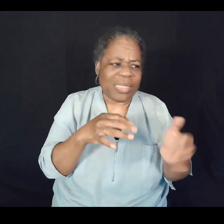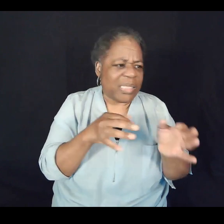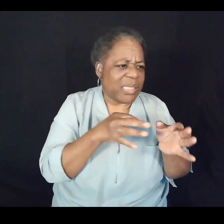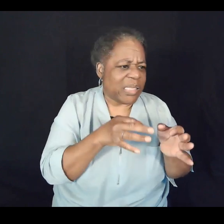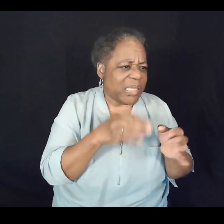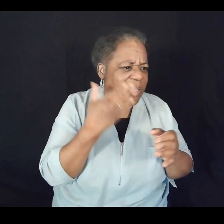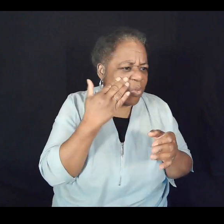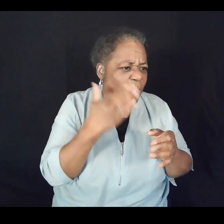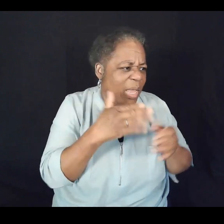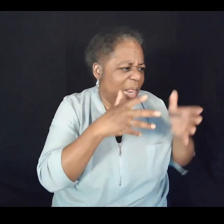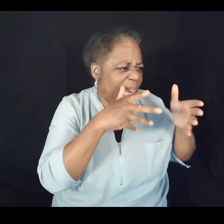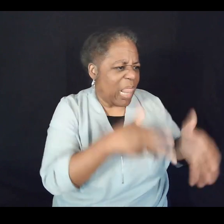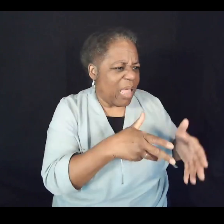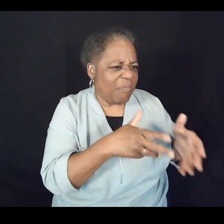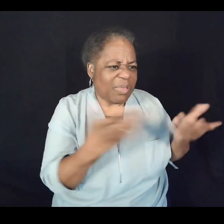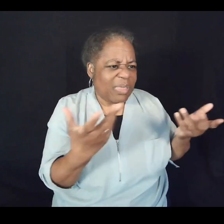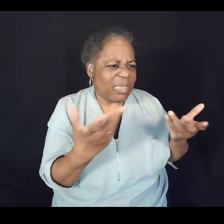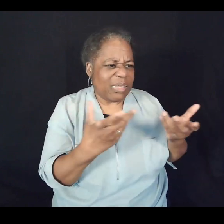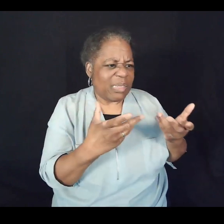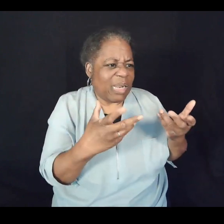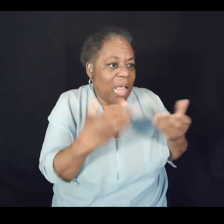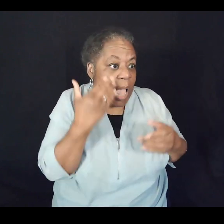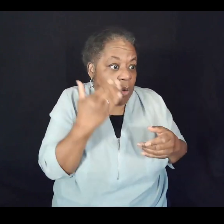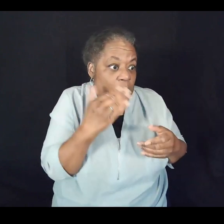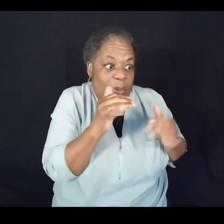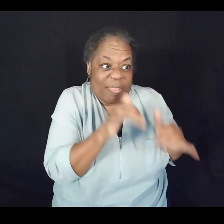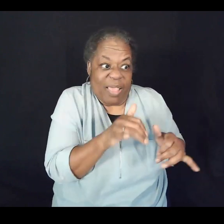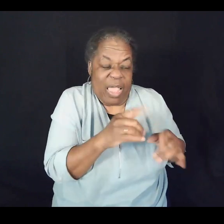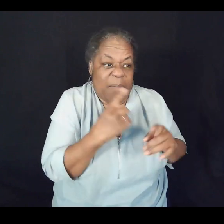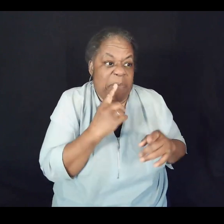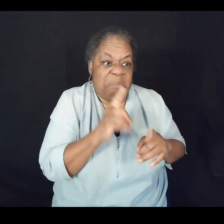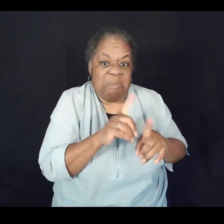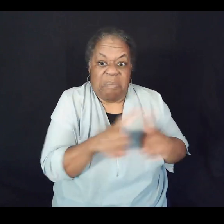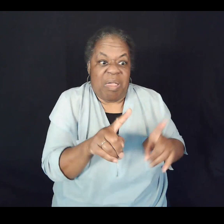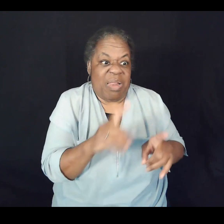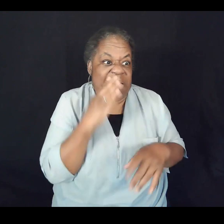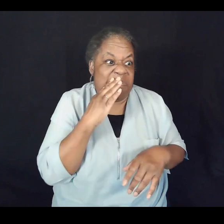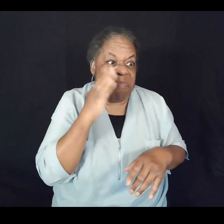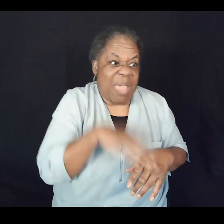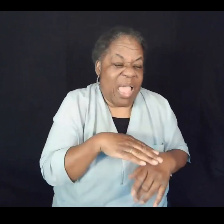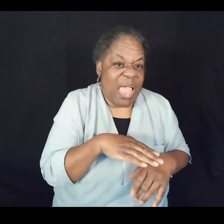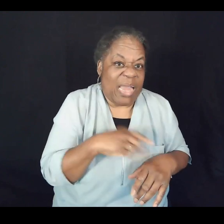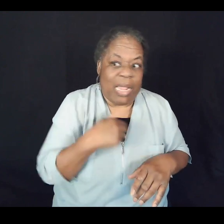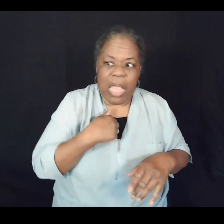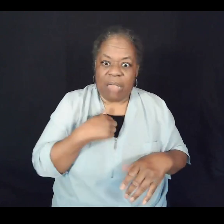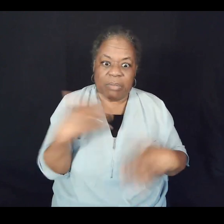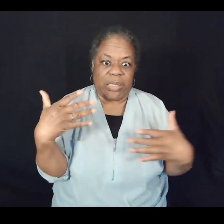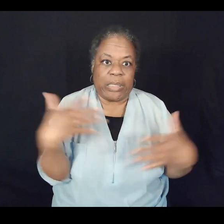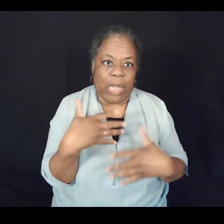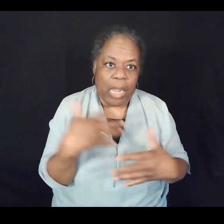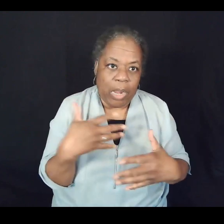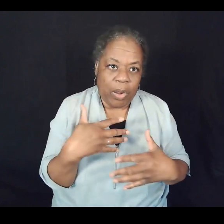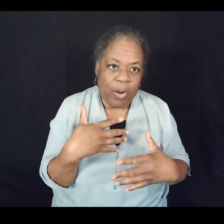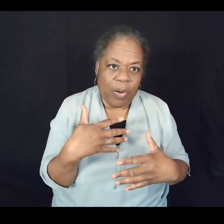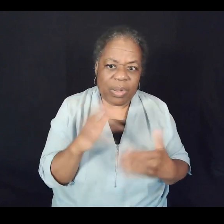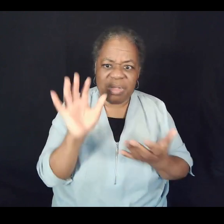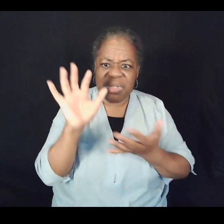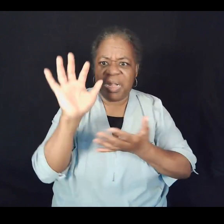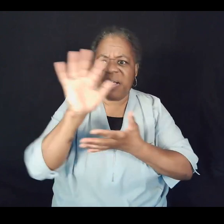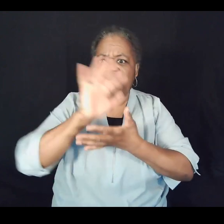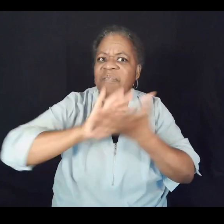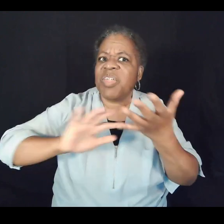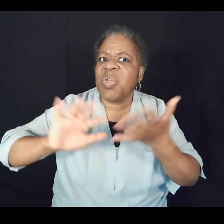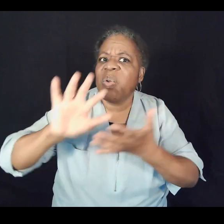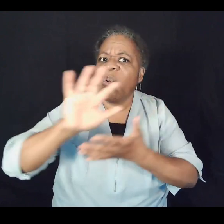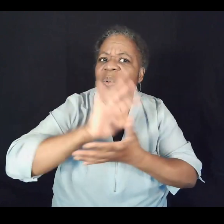left behind. I don't know what that really is, but it's bad. And I remember being scared and confused